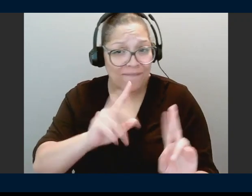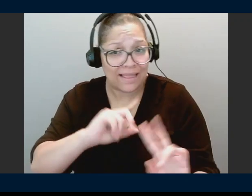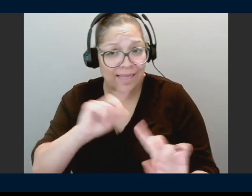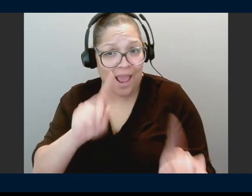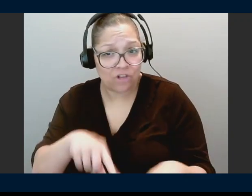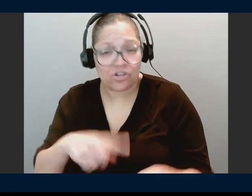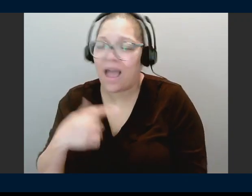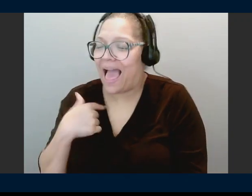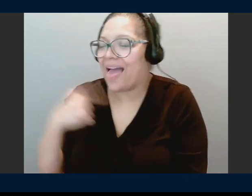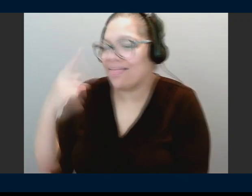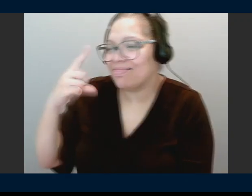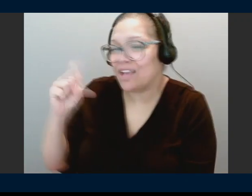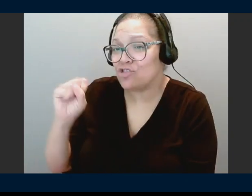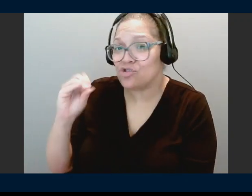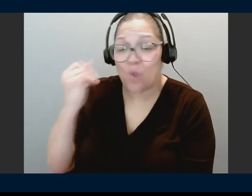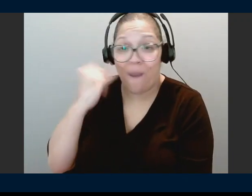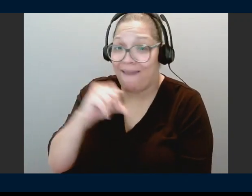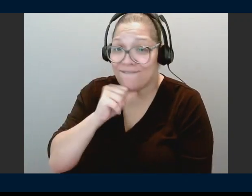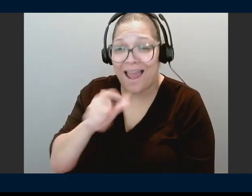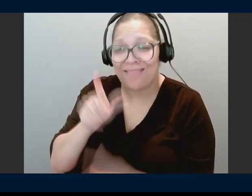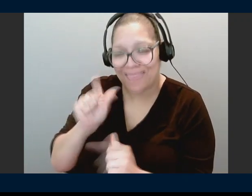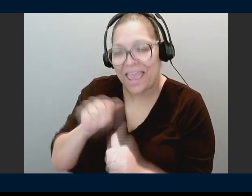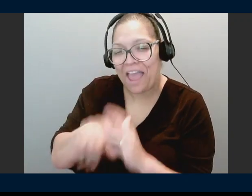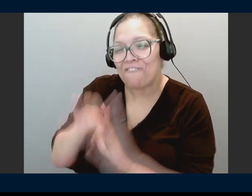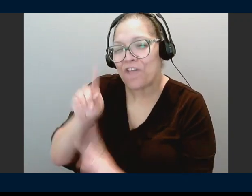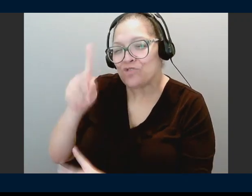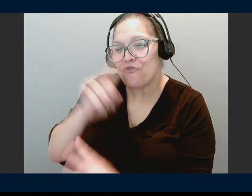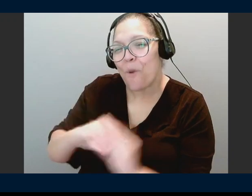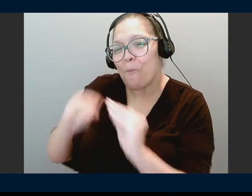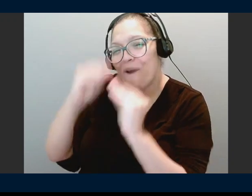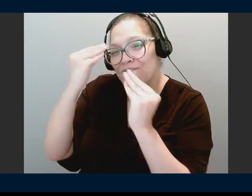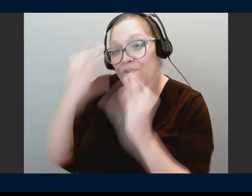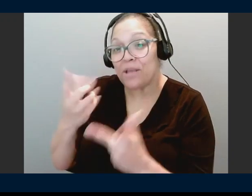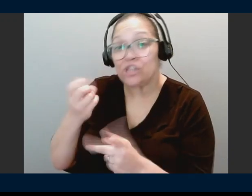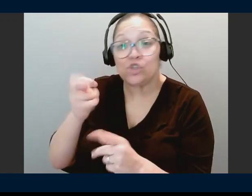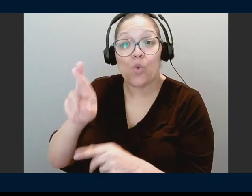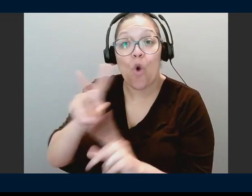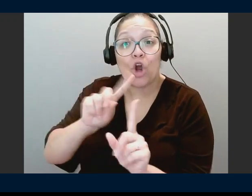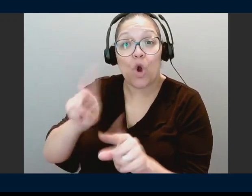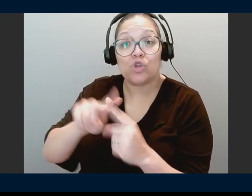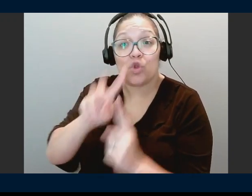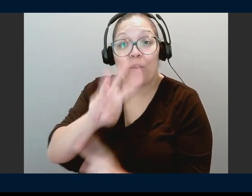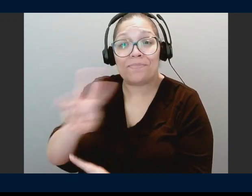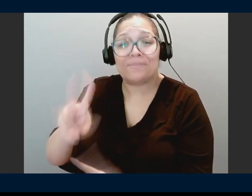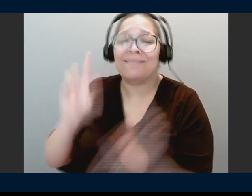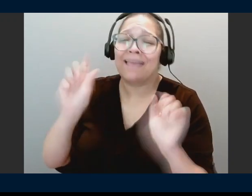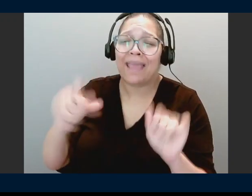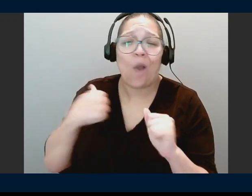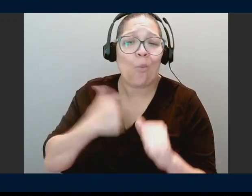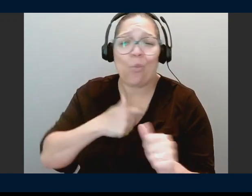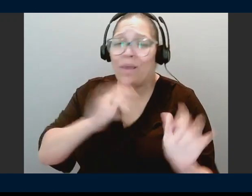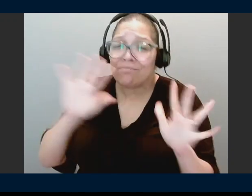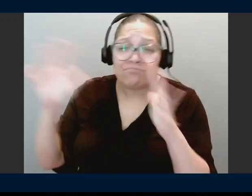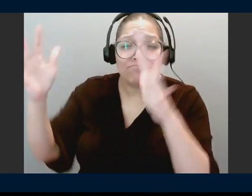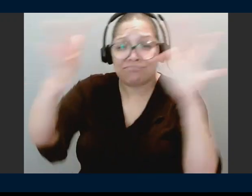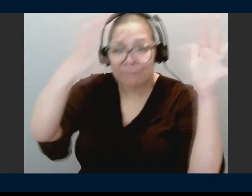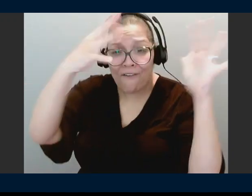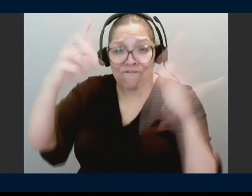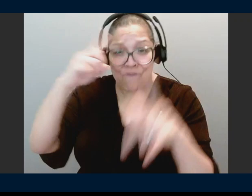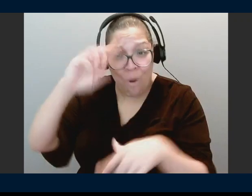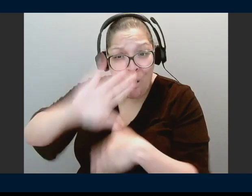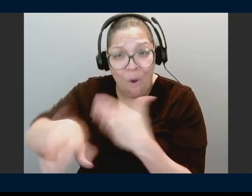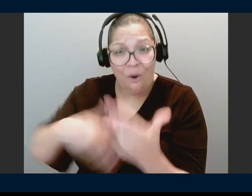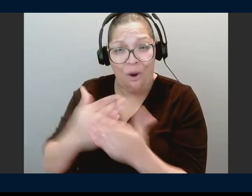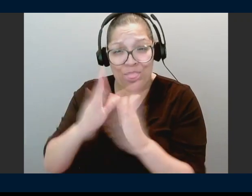so. And if not, they can find you for more information or visit the website. But could we all give a round of applause to our wonderful speakers?